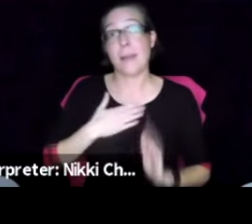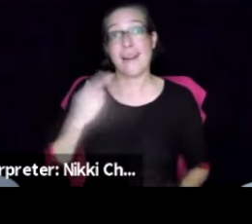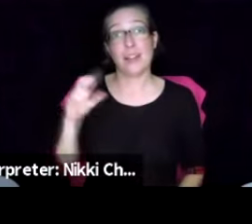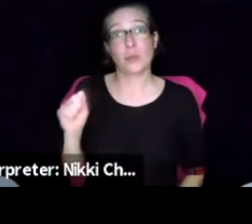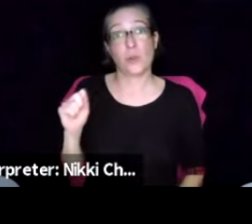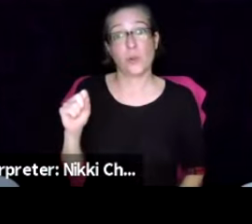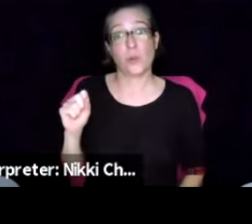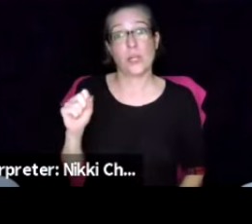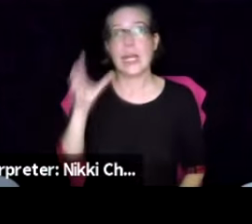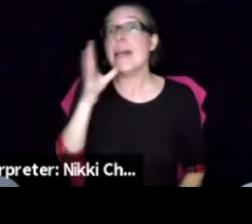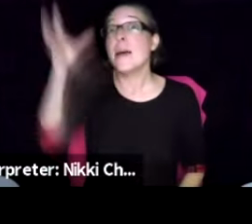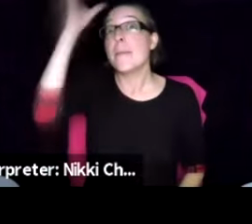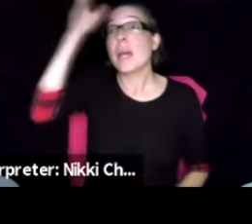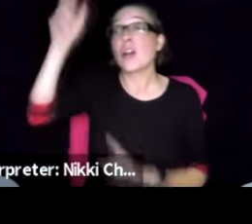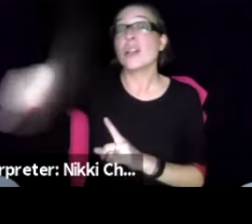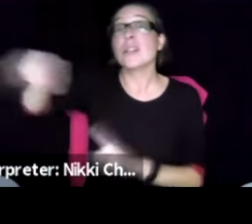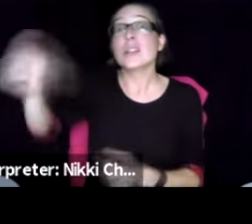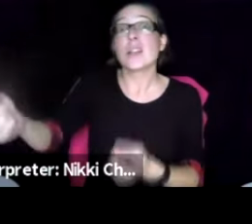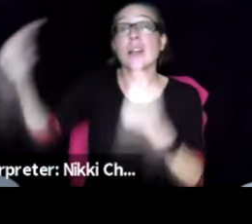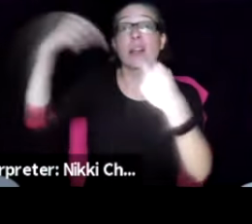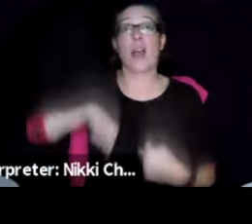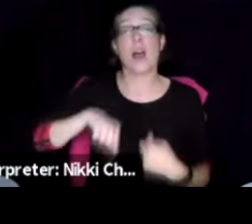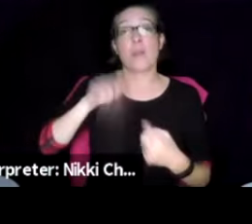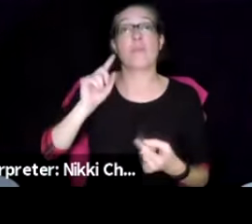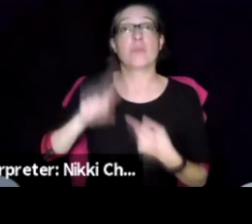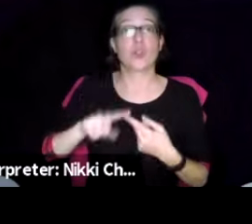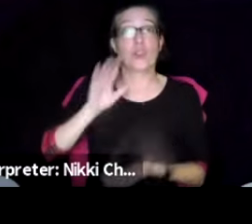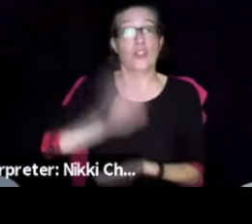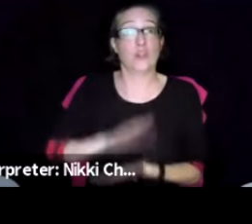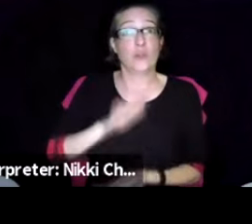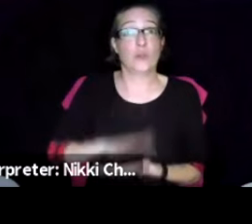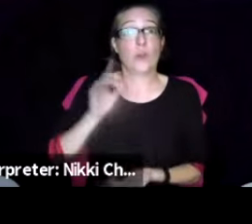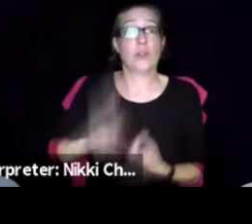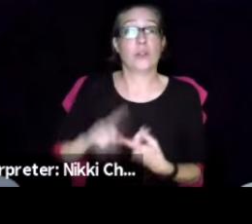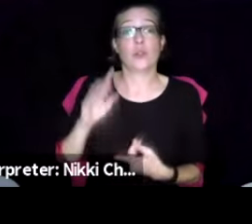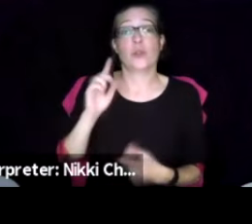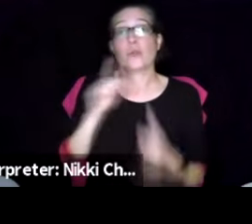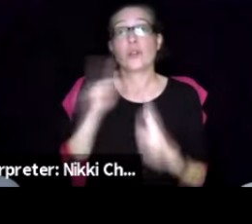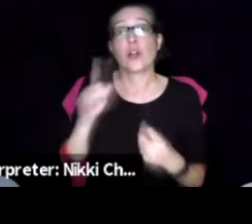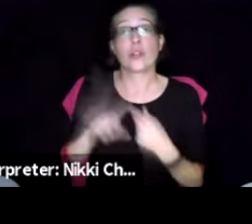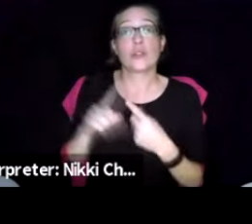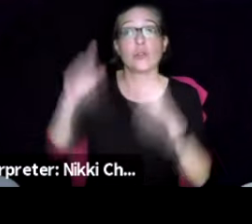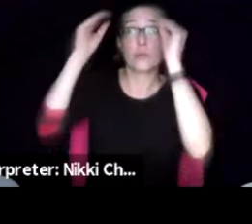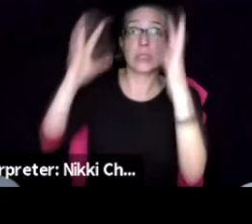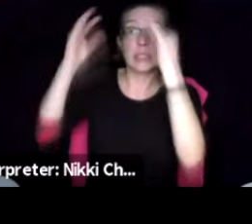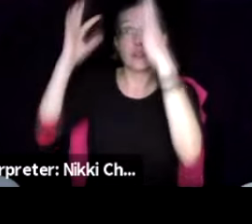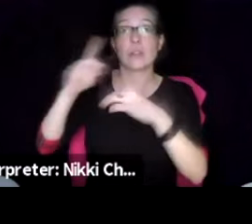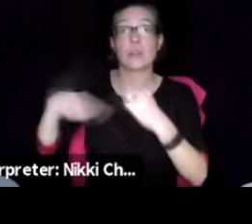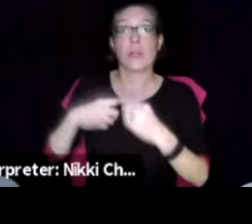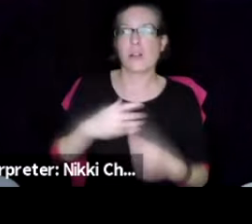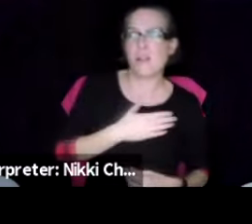parents coming in to talk to the teachers about like my child didn't do this, blah blah,